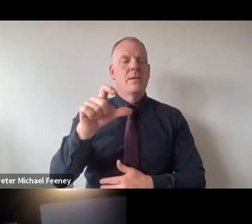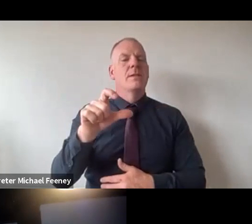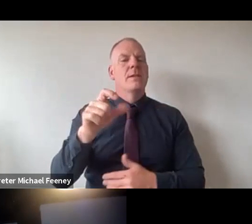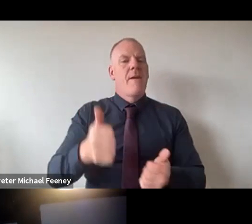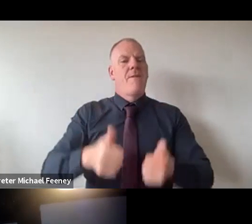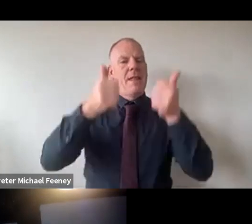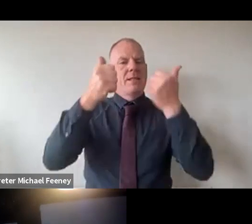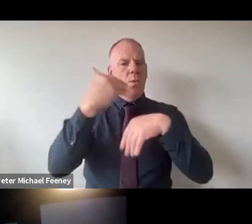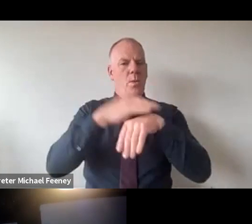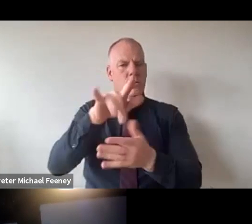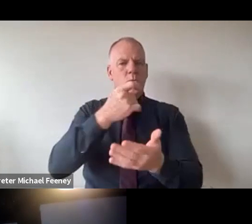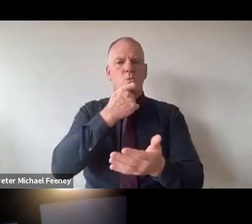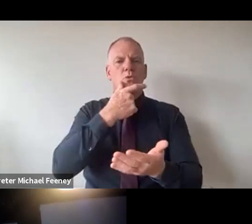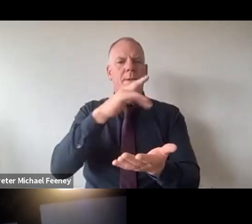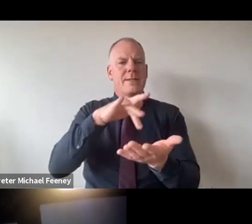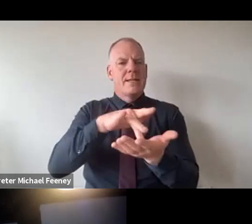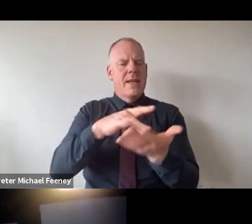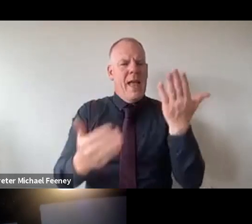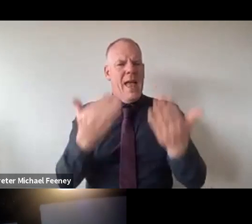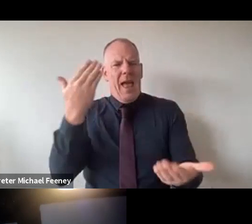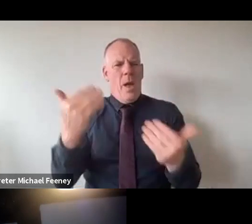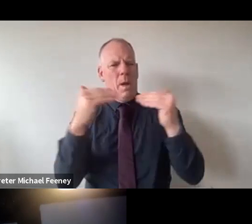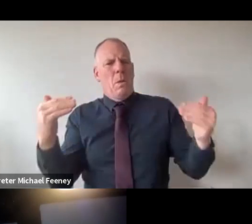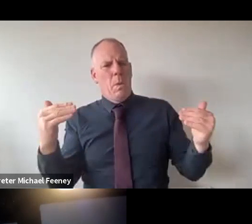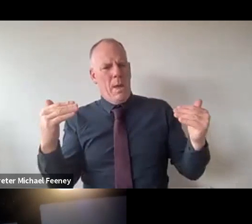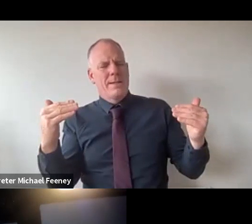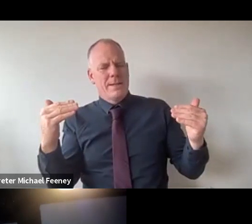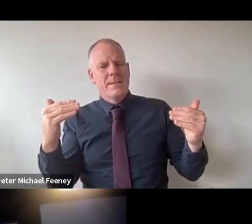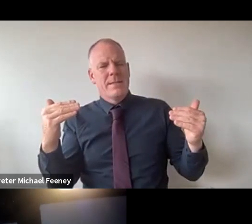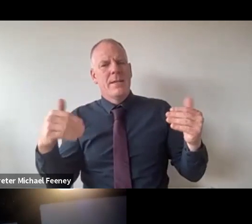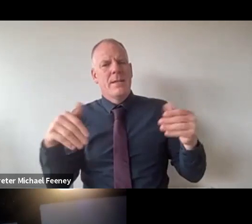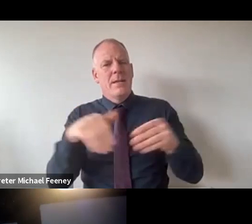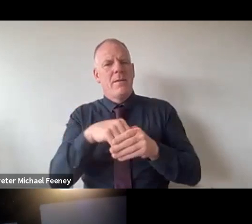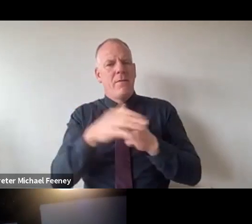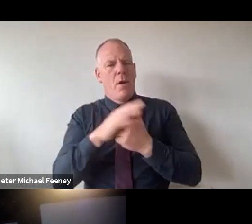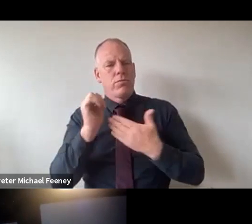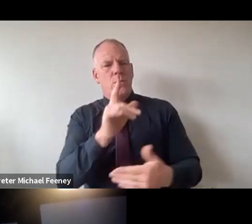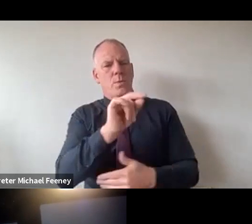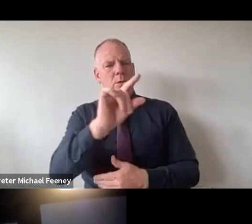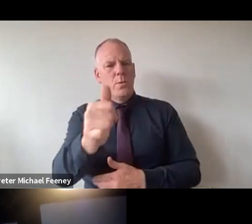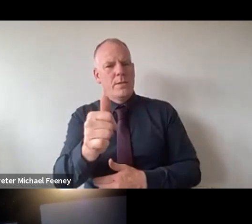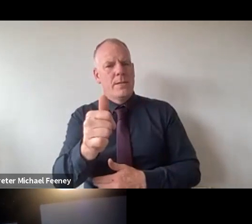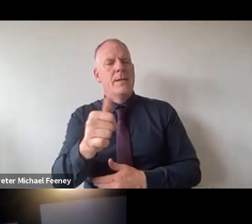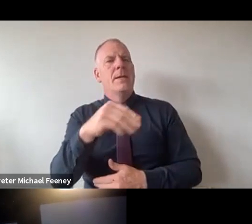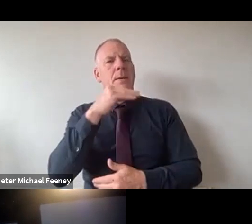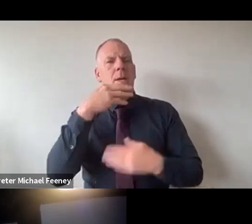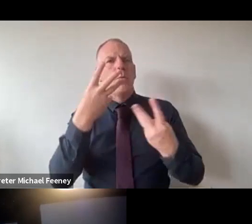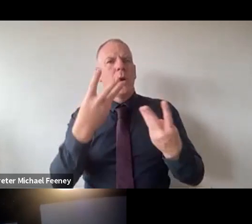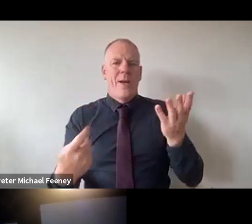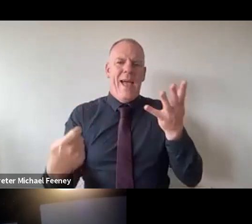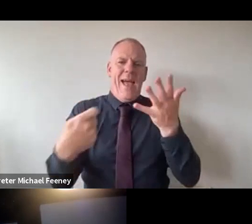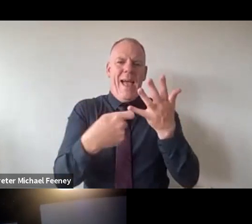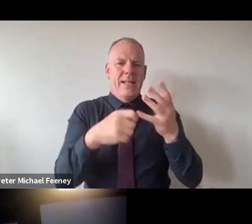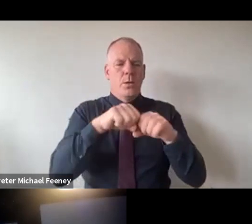inner city Dublin on how Equality Miscellaneous Provisions Bill 2021, which seeks to add the socioeconomic status to